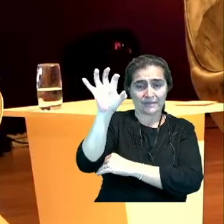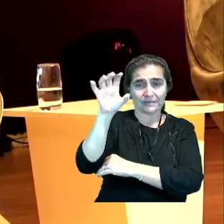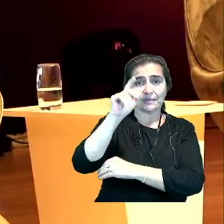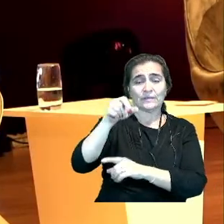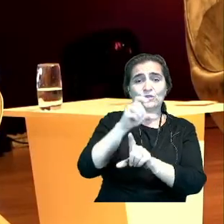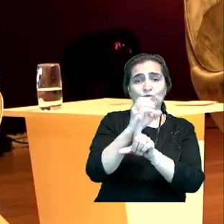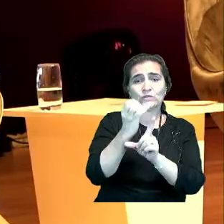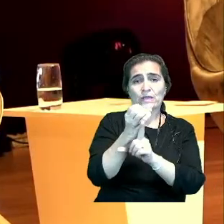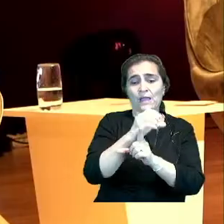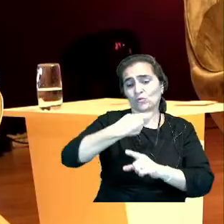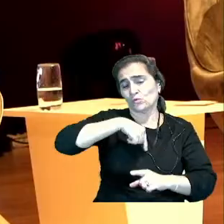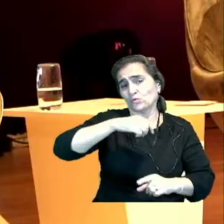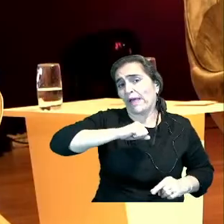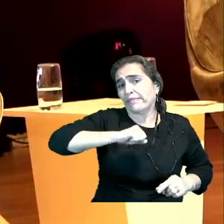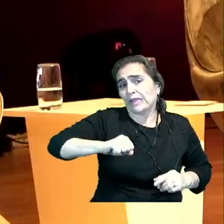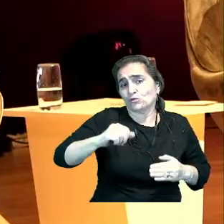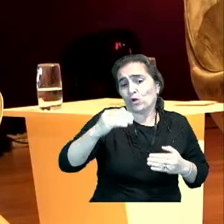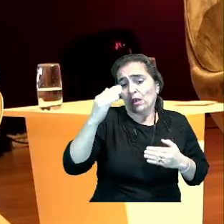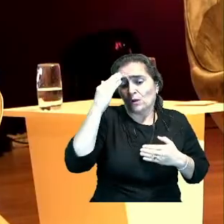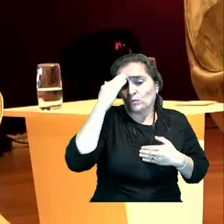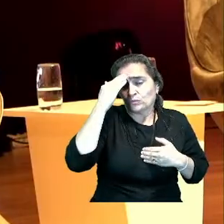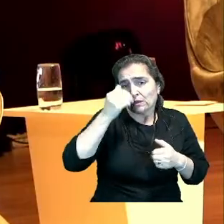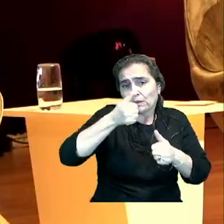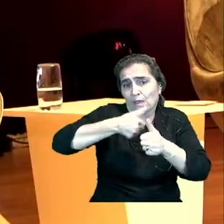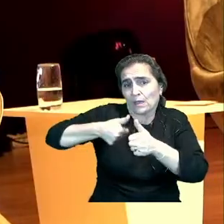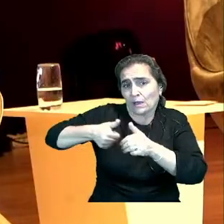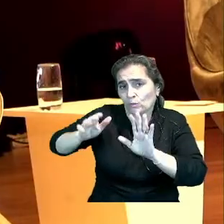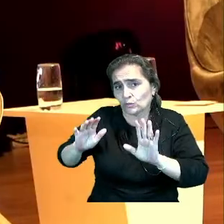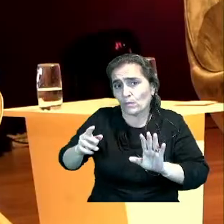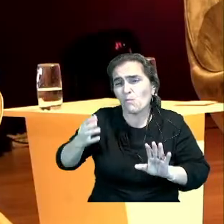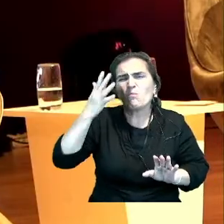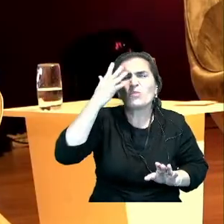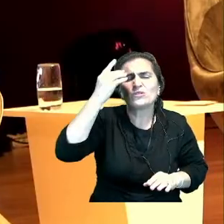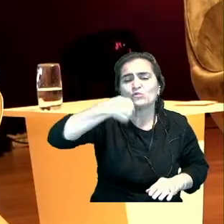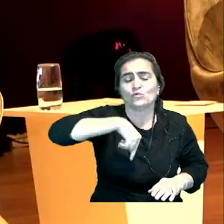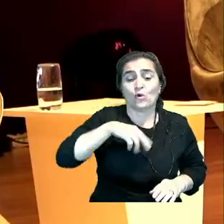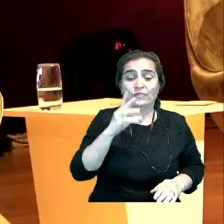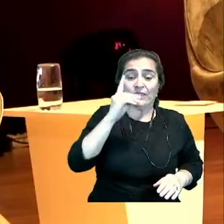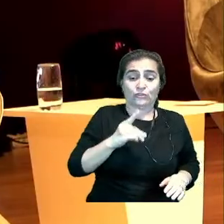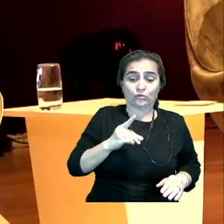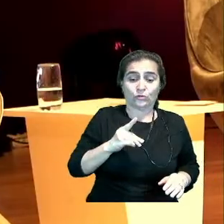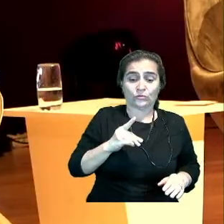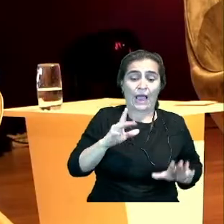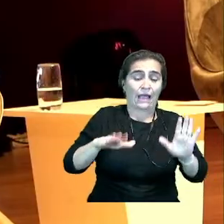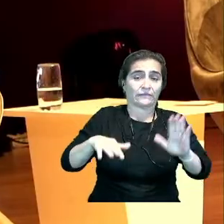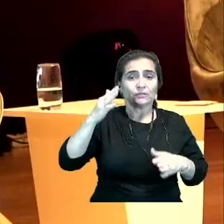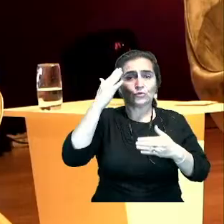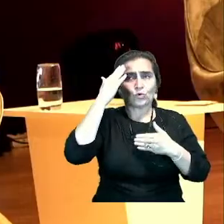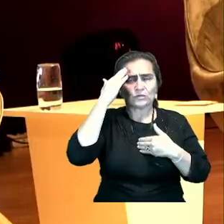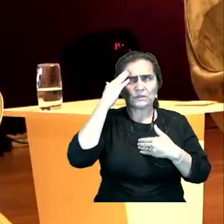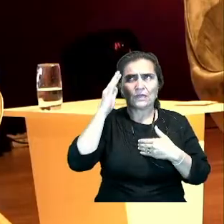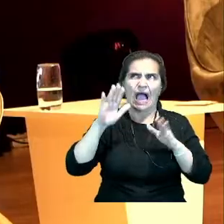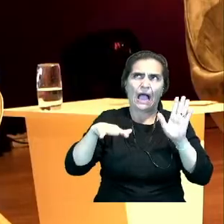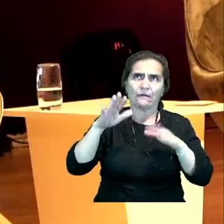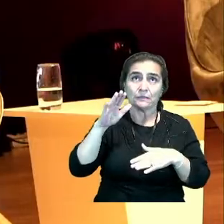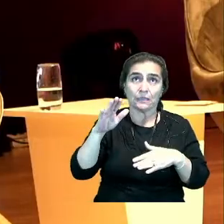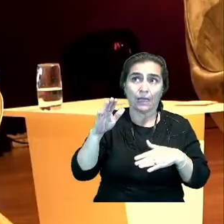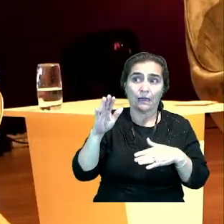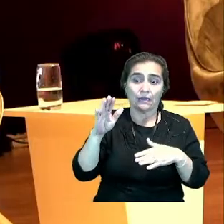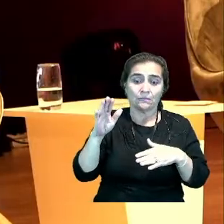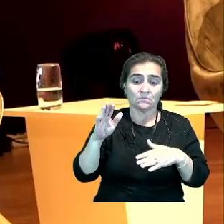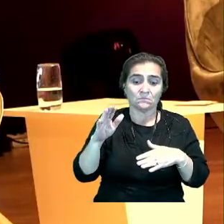what is ours by the law of consciousness. And these are decisions that we have made with consciousness or